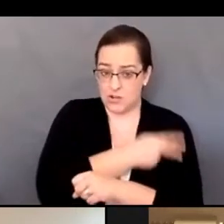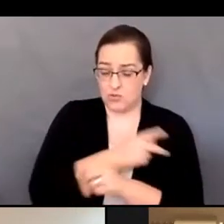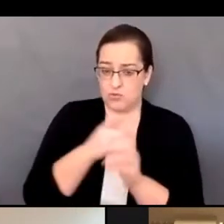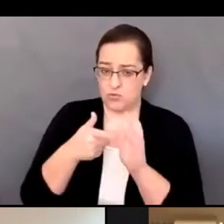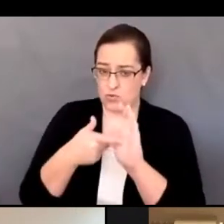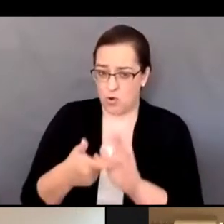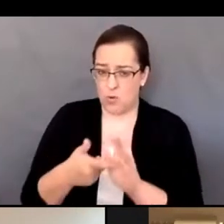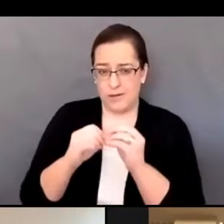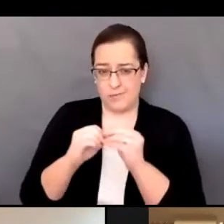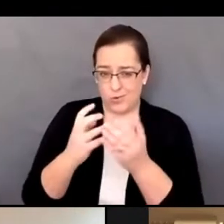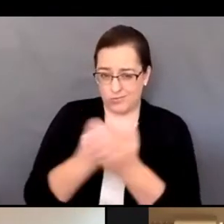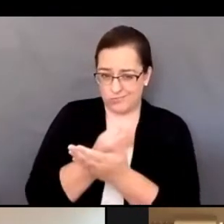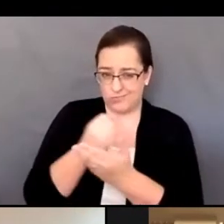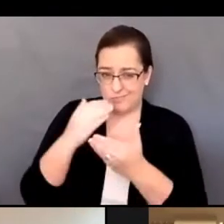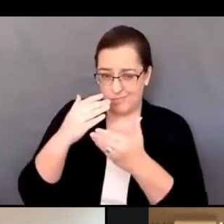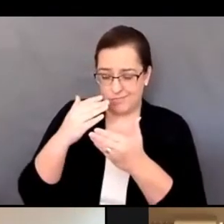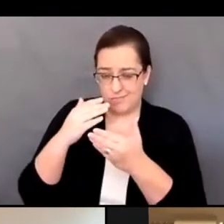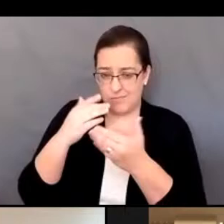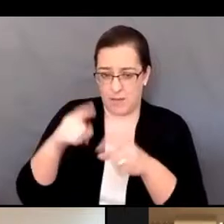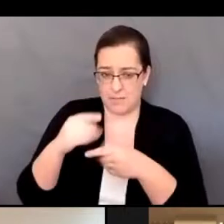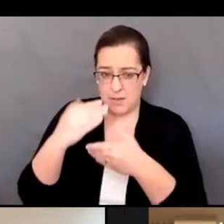clots?